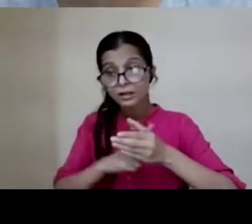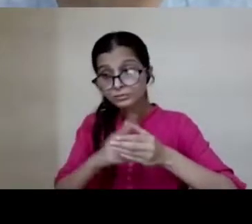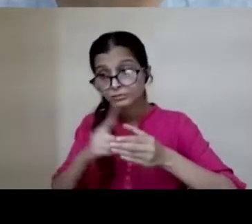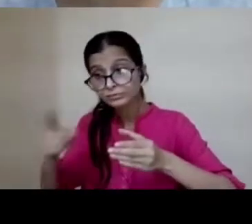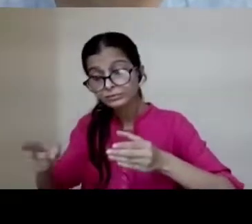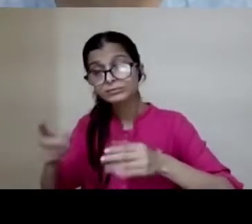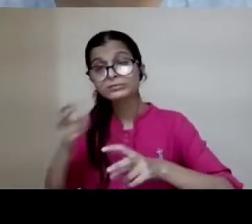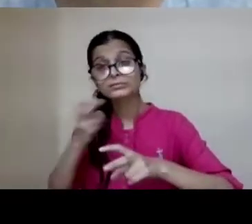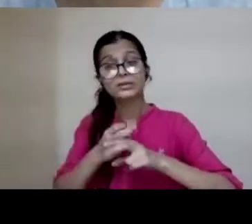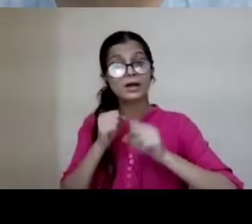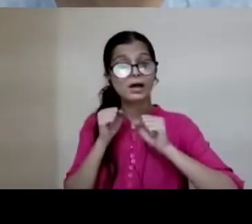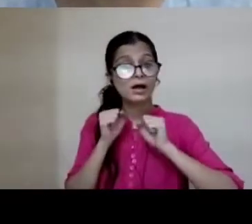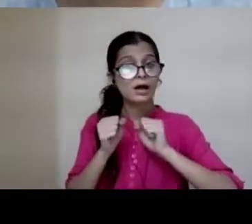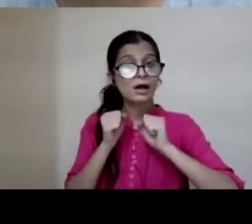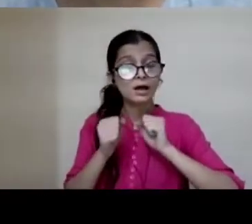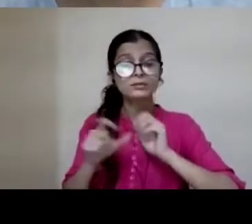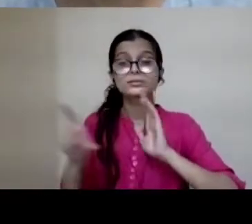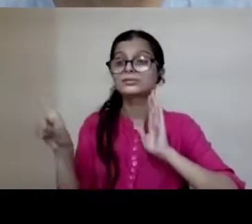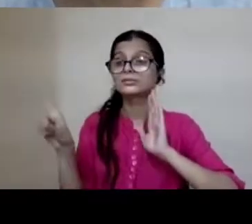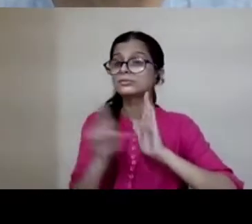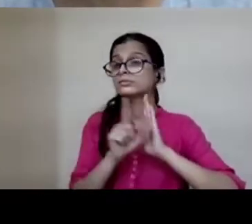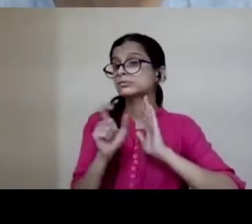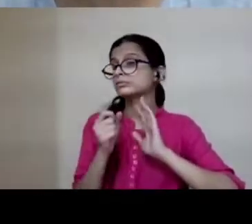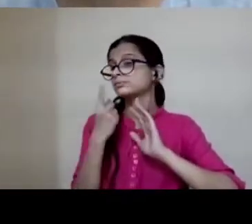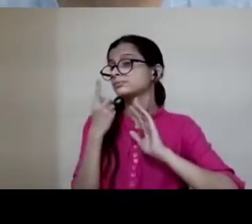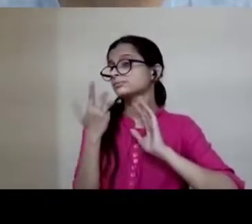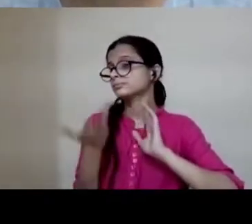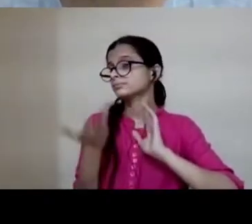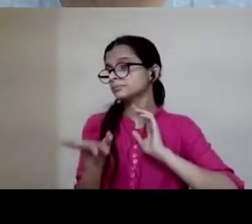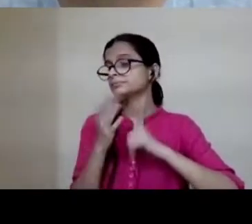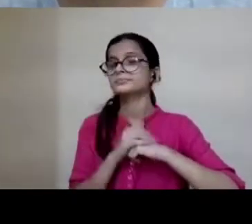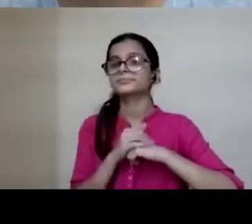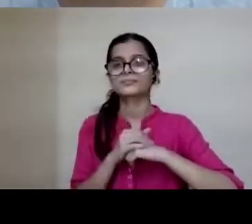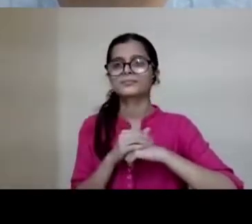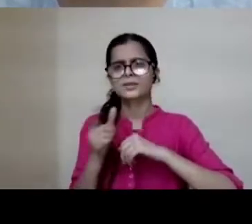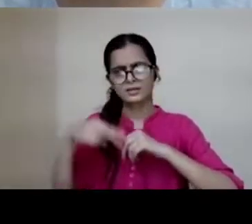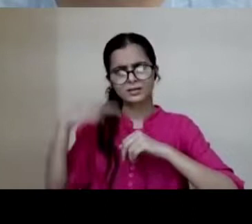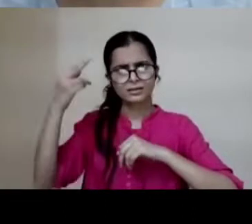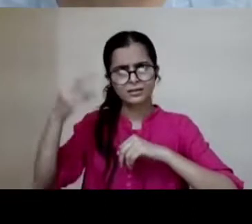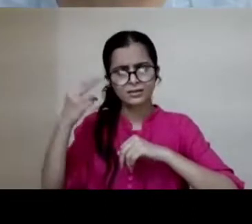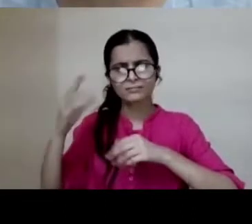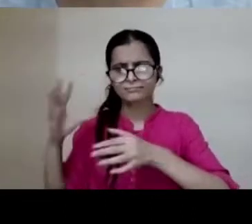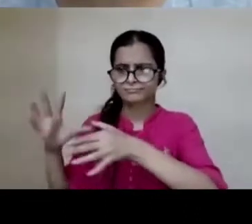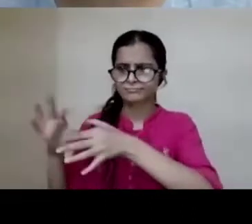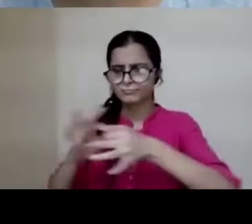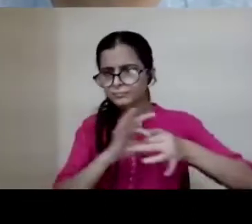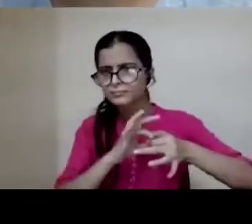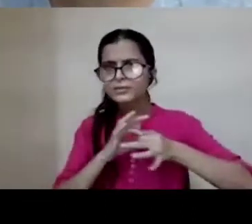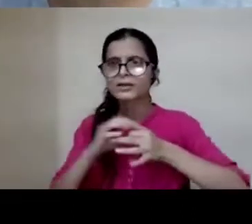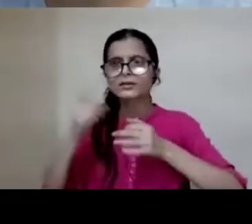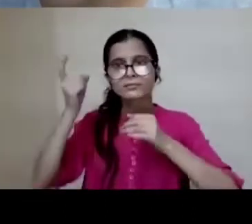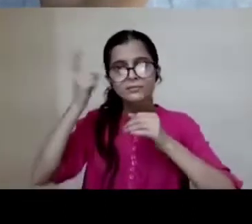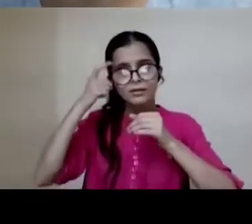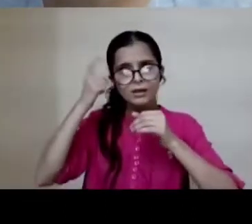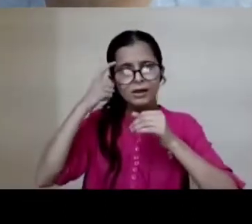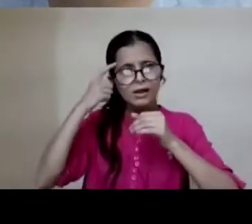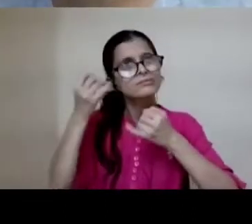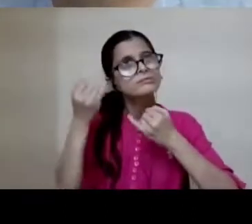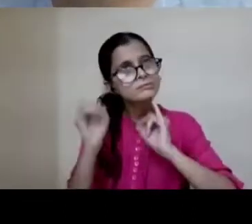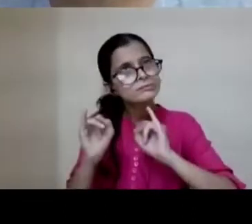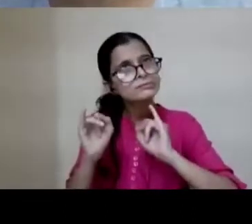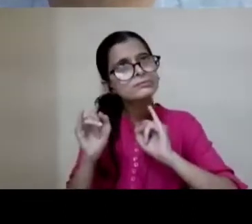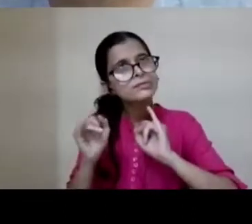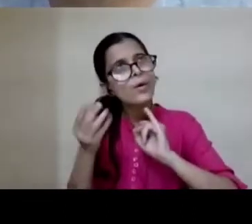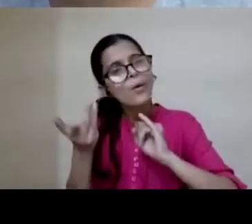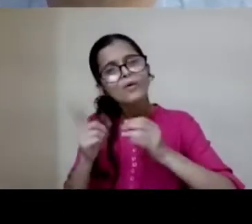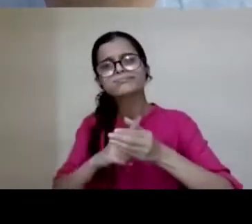hardwired into legal understanding. And the reason why there is a connection between unsoundness of mind and all other kinds of